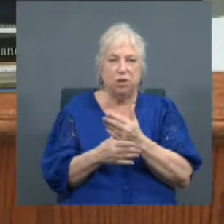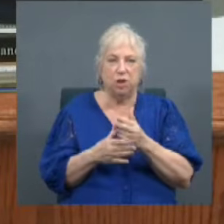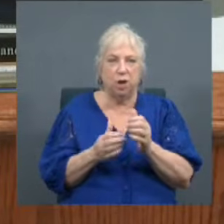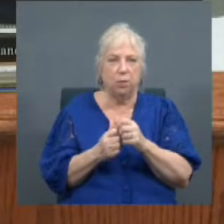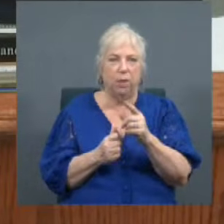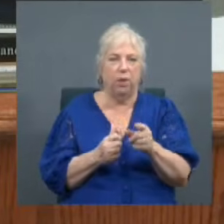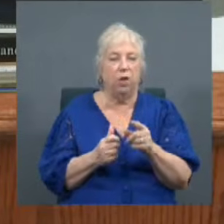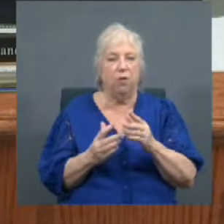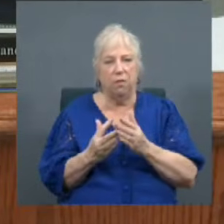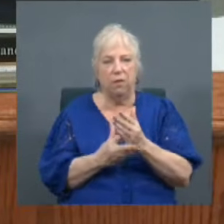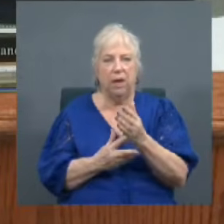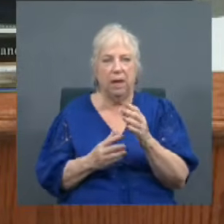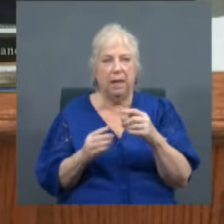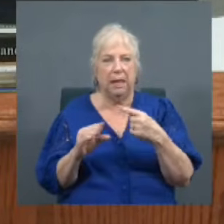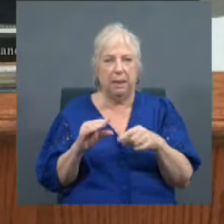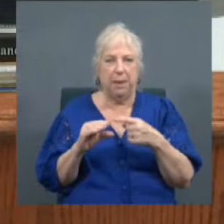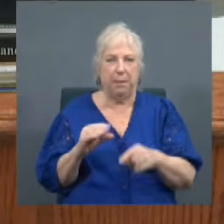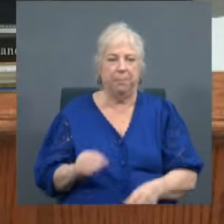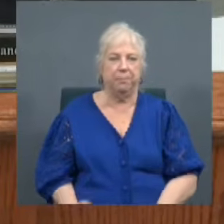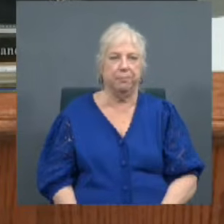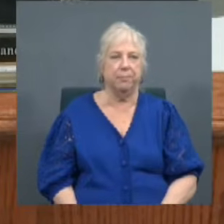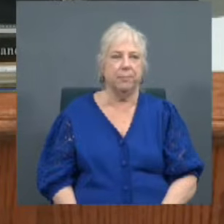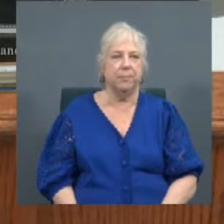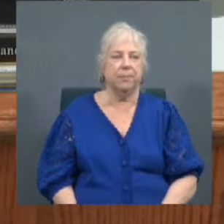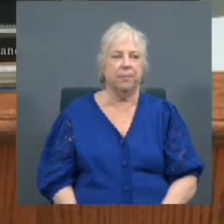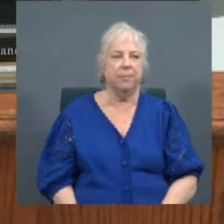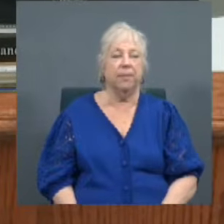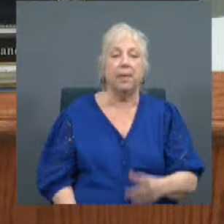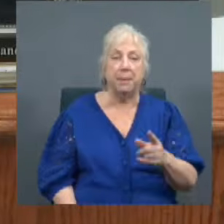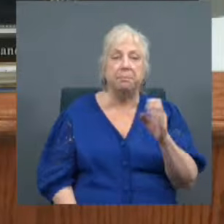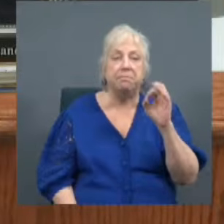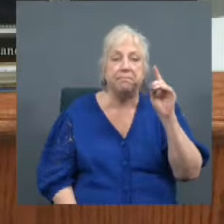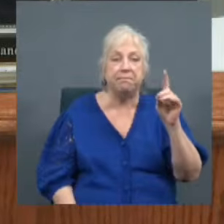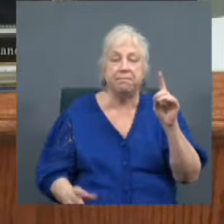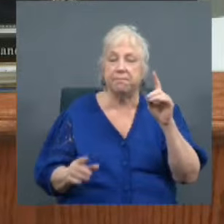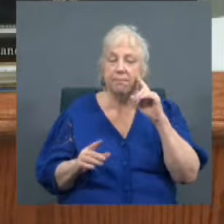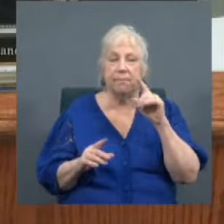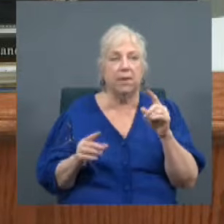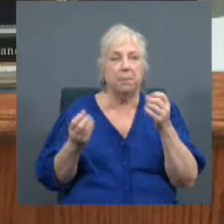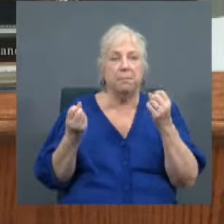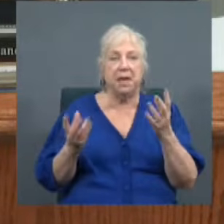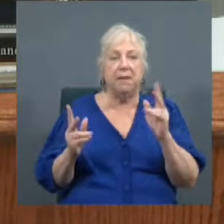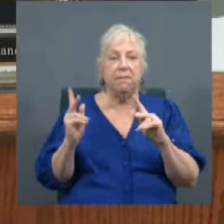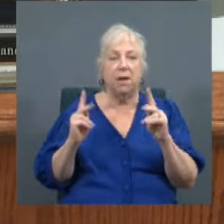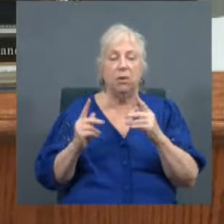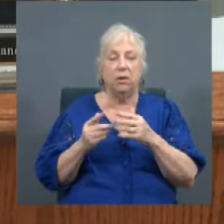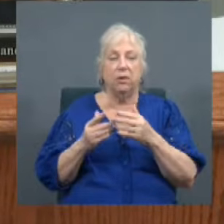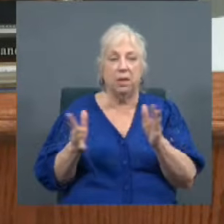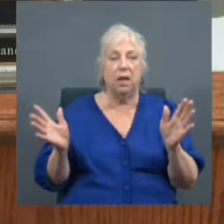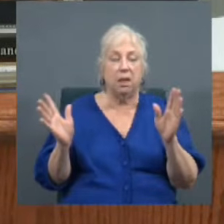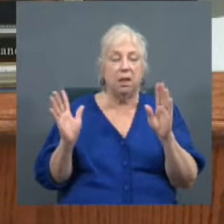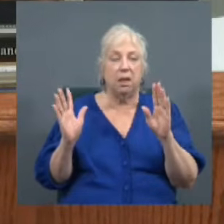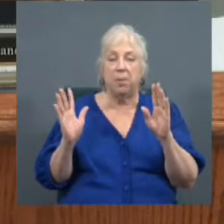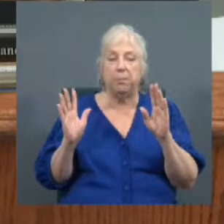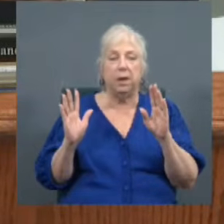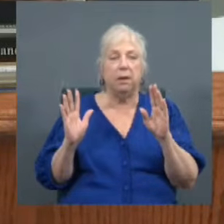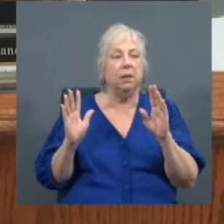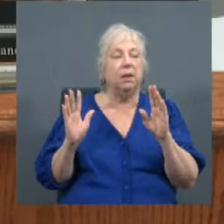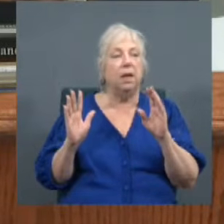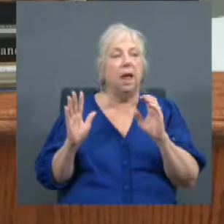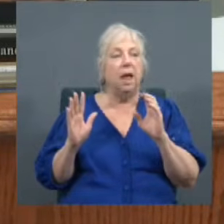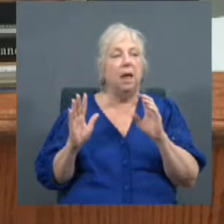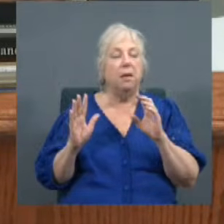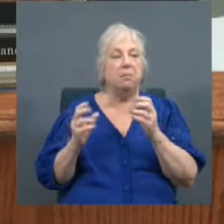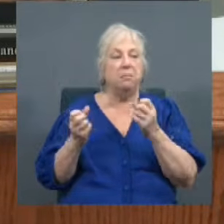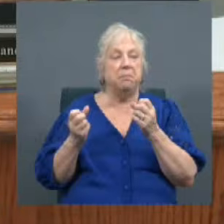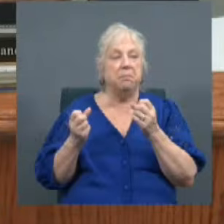email. Director, just education for many folks in the public as well as board members. Many people may or may not,